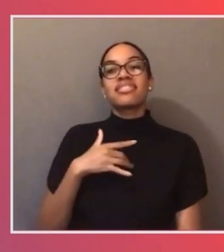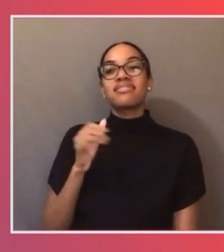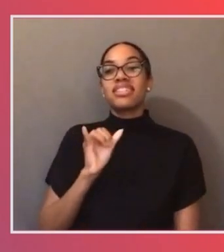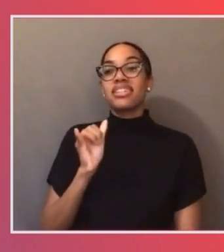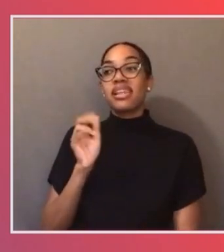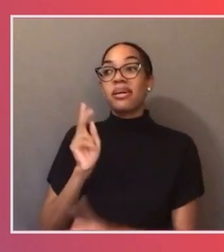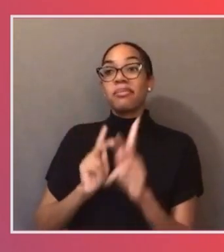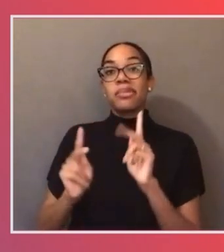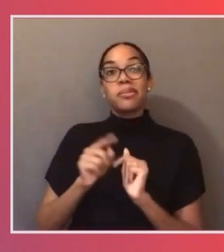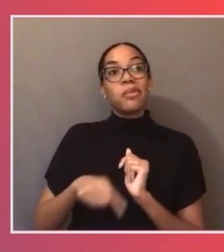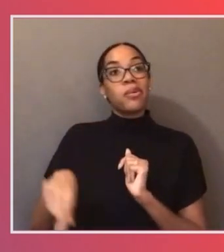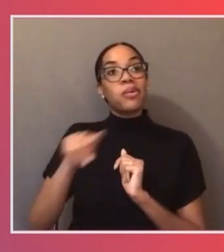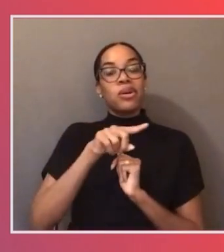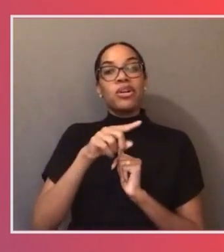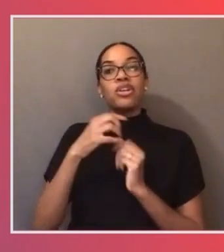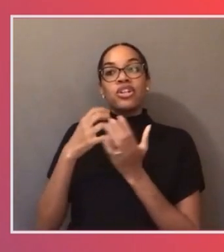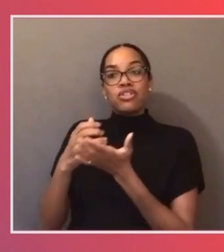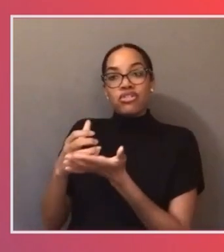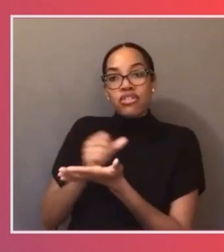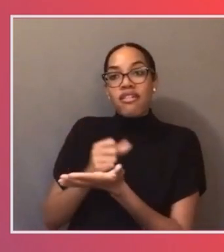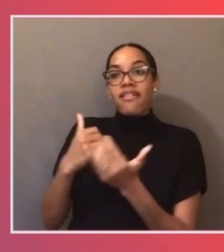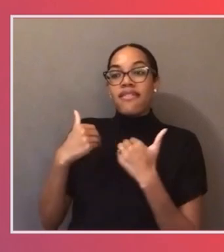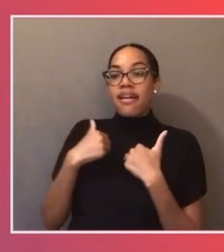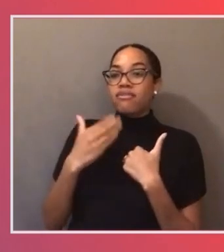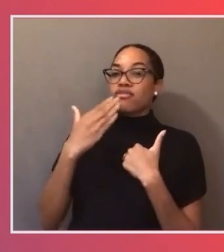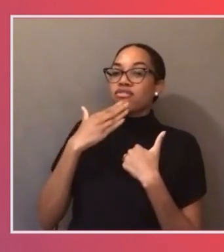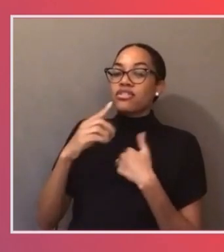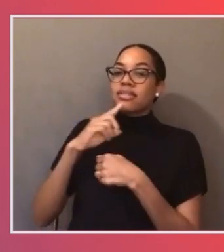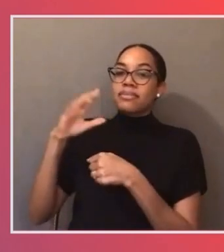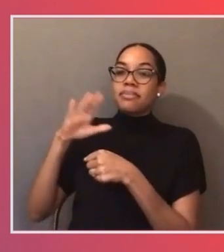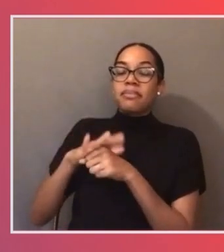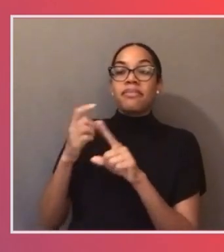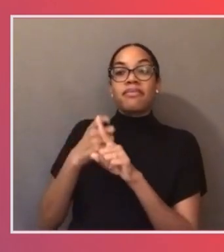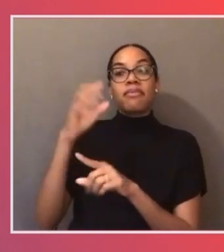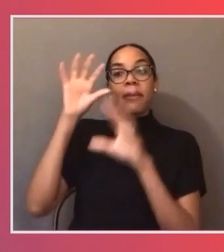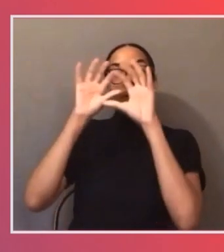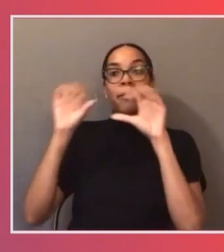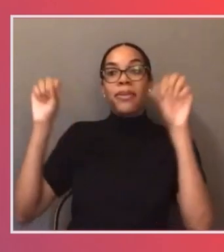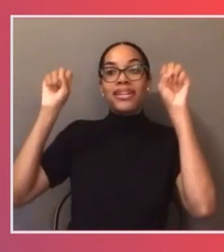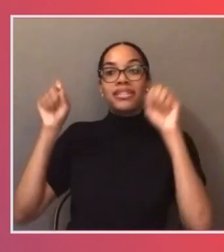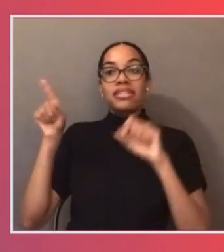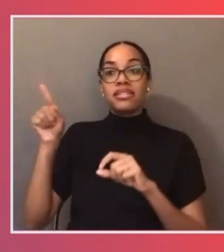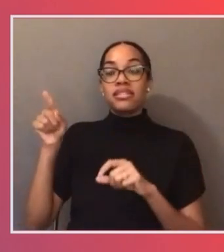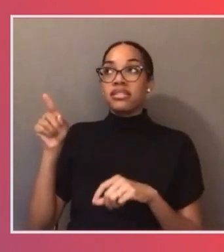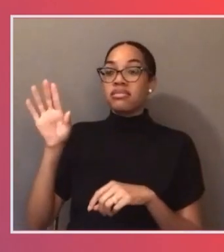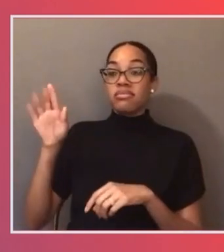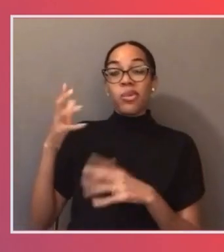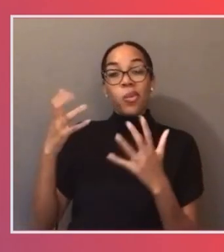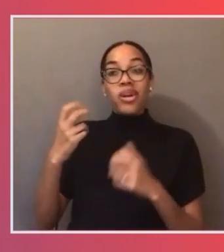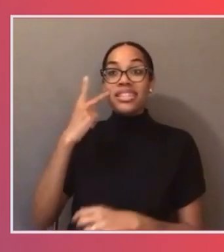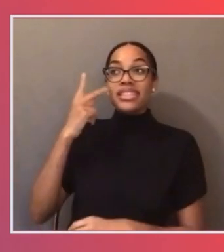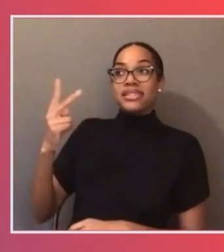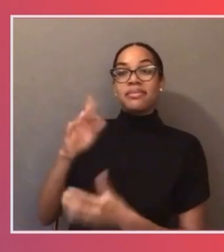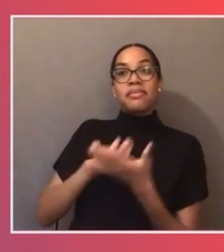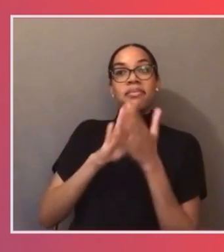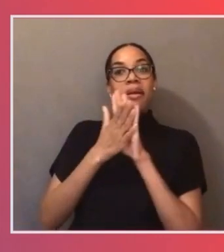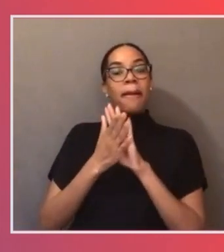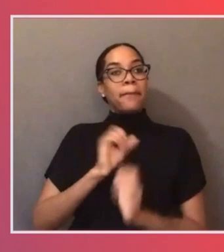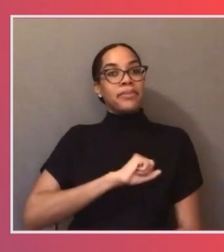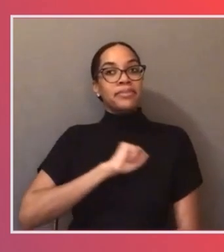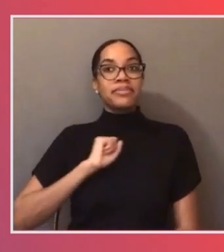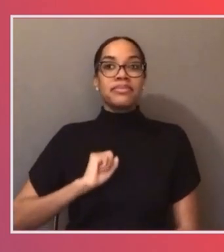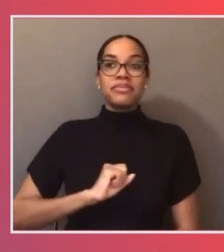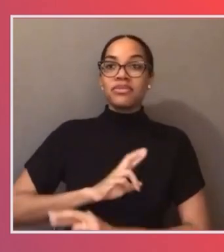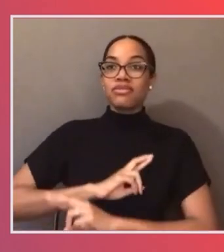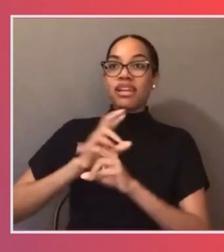to that kind of fight and that willingness to suit up. And I think that's what you're going to get from Joe Biden. And then I guess finally the point about unity. I mean, we